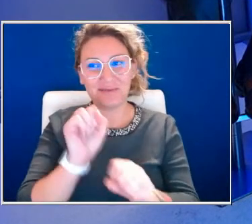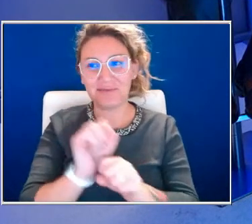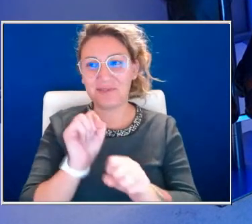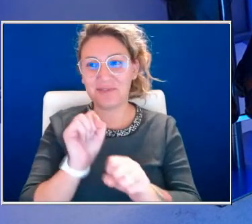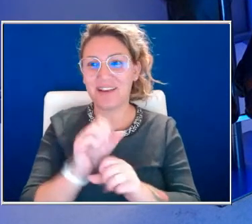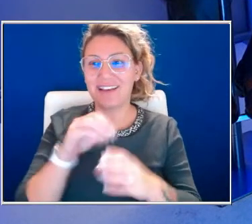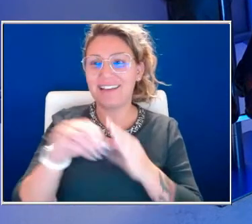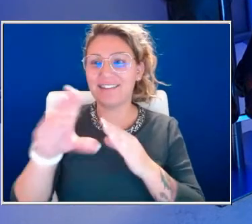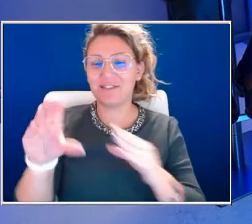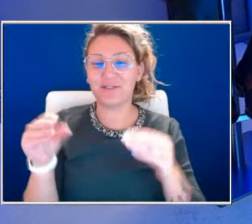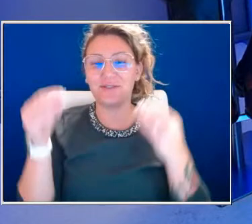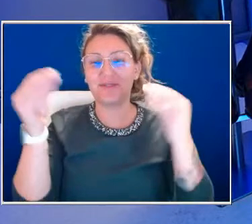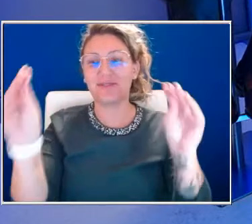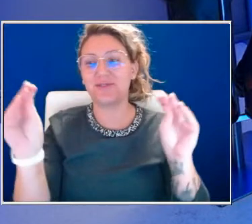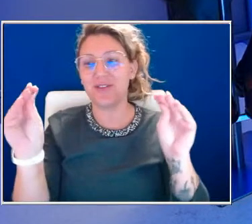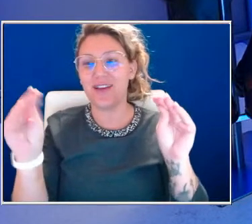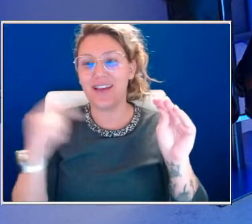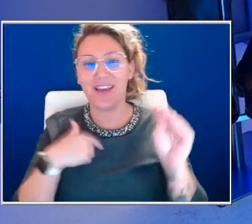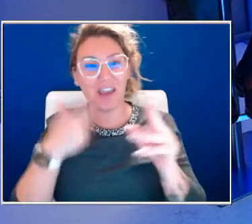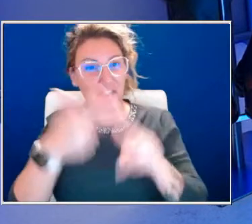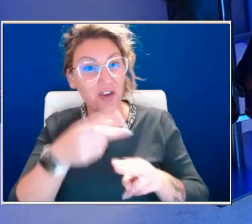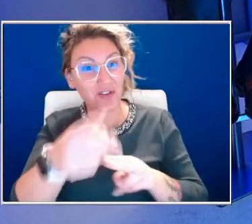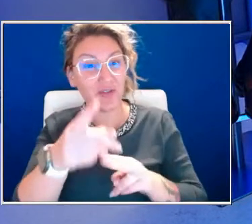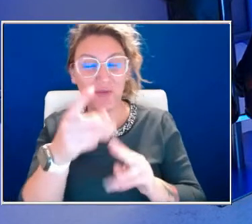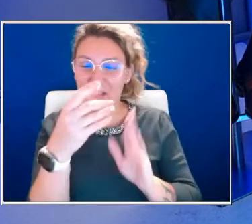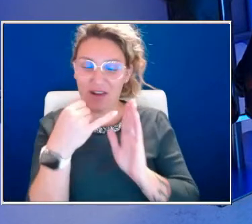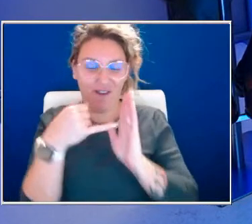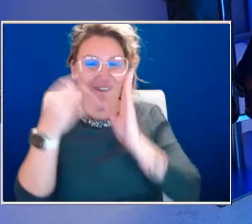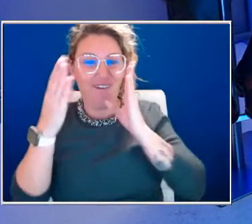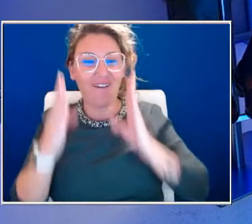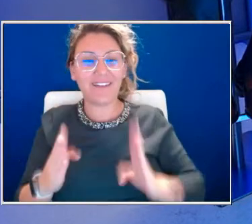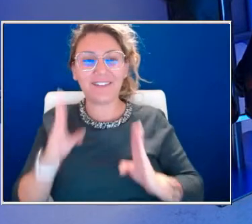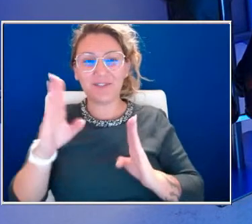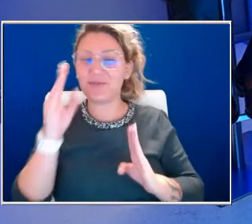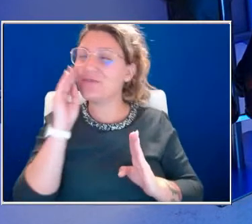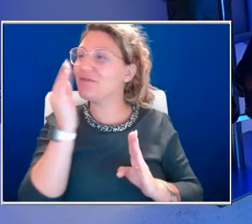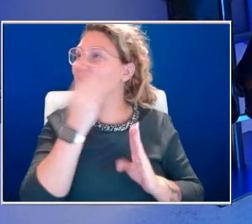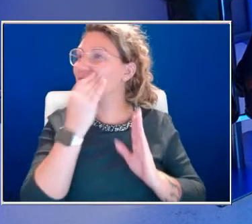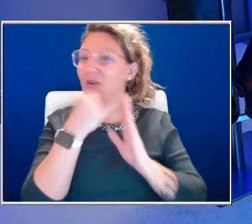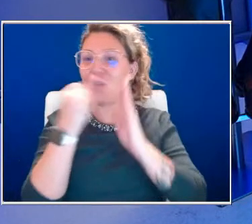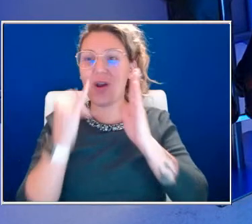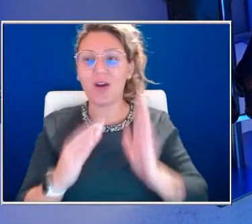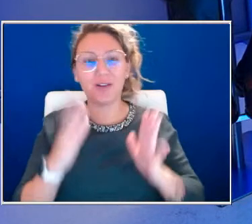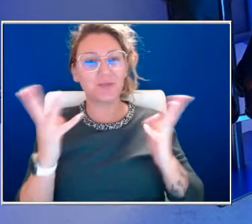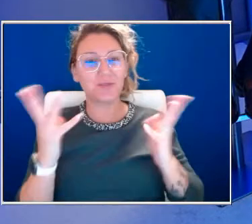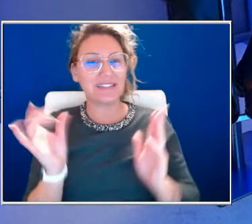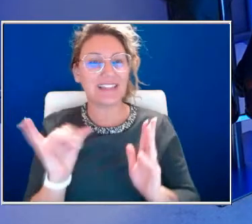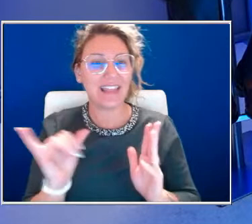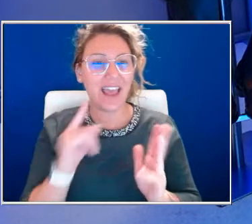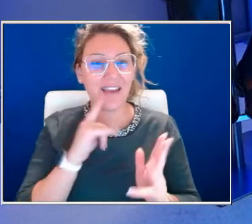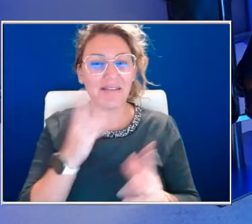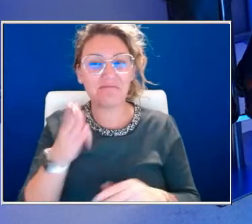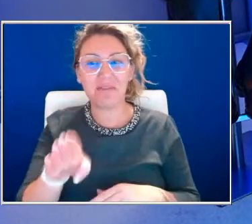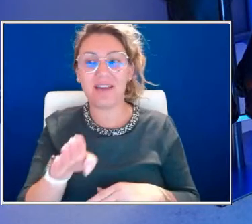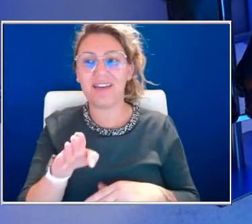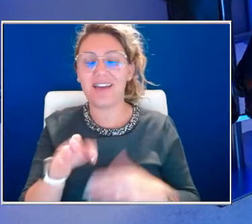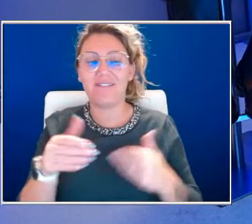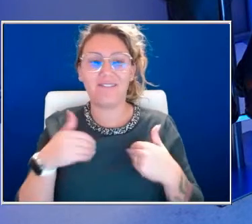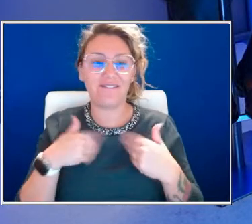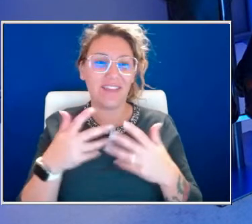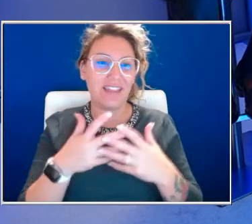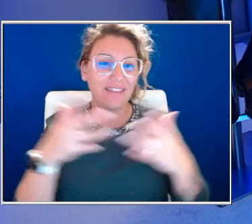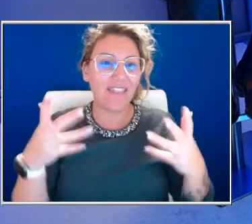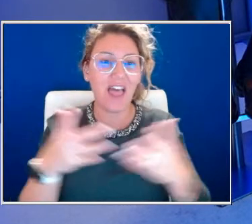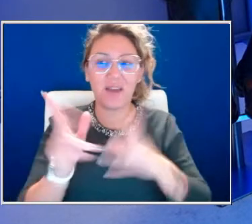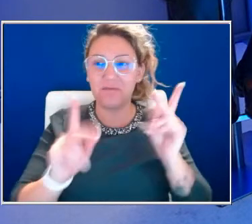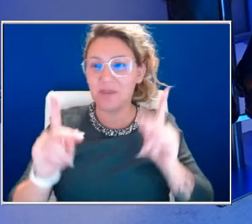store, and just, I call you an artist. You're a floral artist. What's it like when I bet you have people in town that come